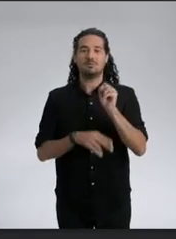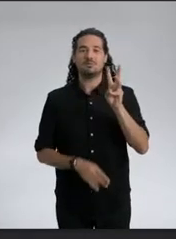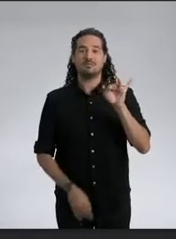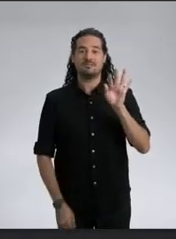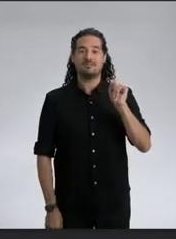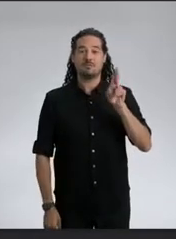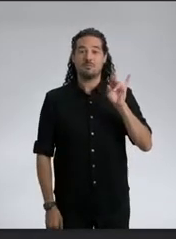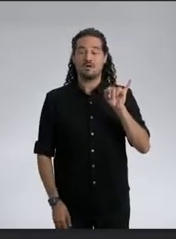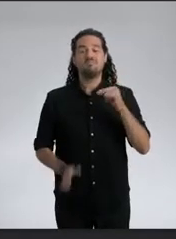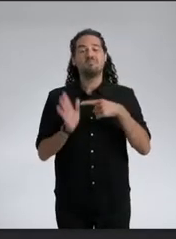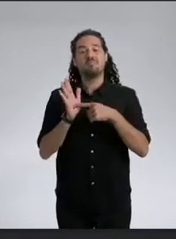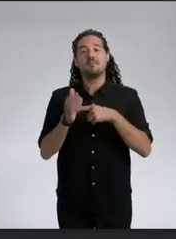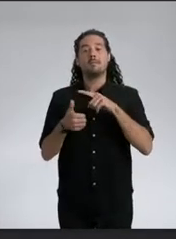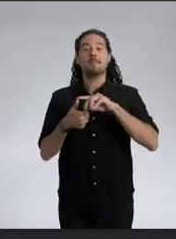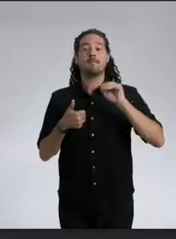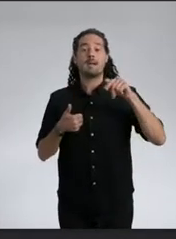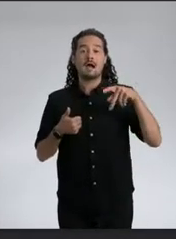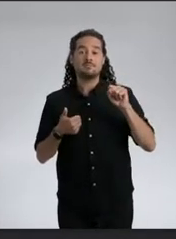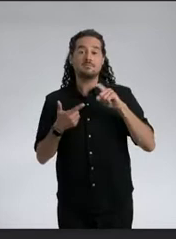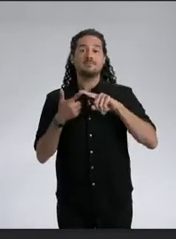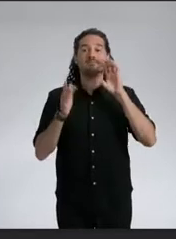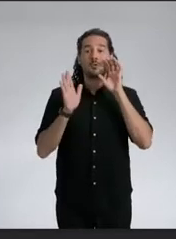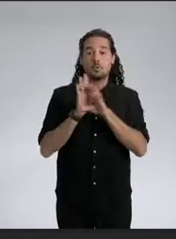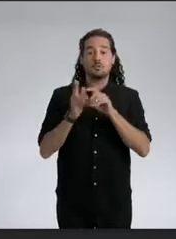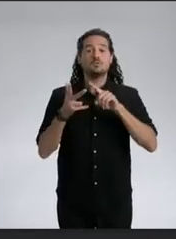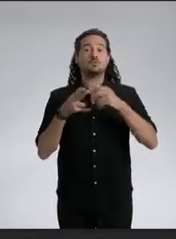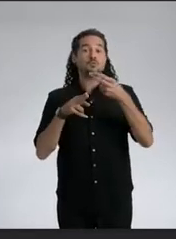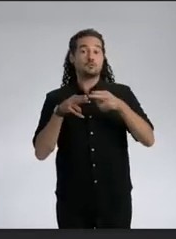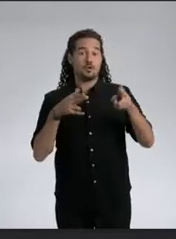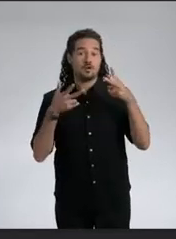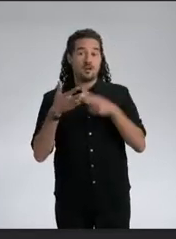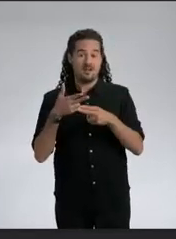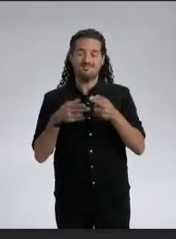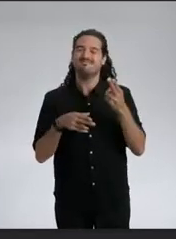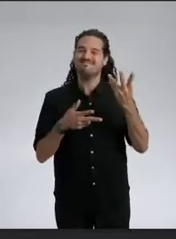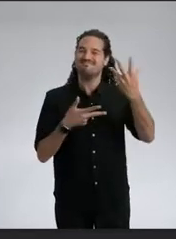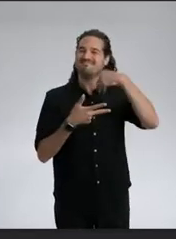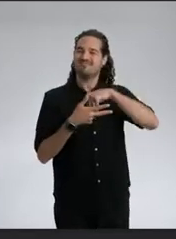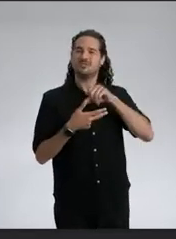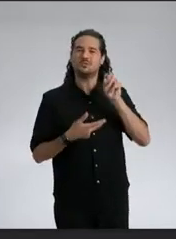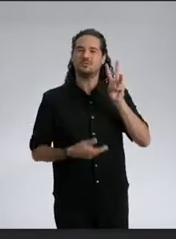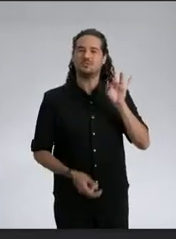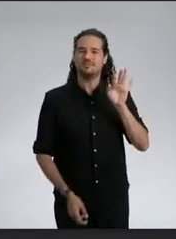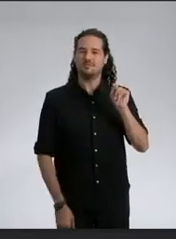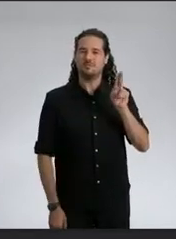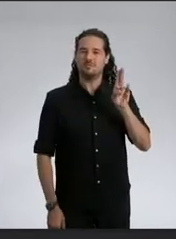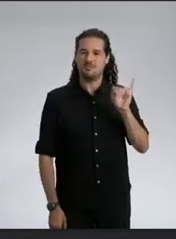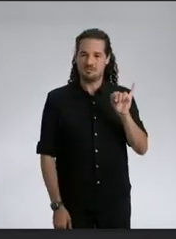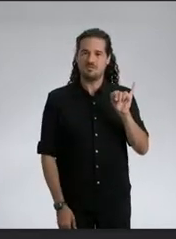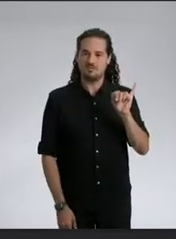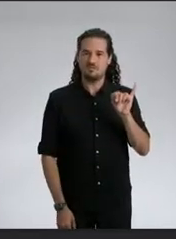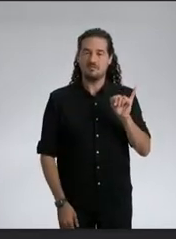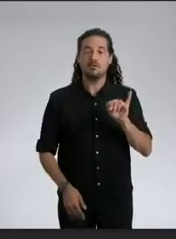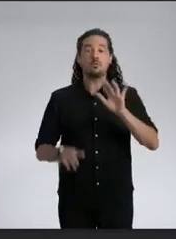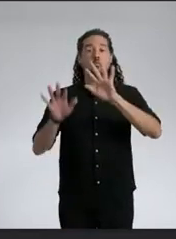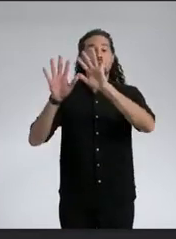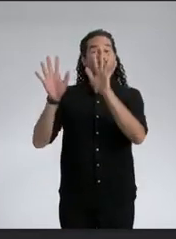and Shortcuts. And we've rebuilt iOS apps like Weather, system interfaces like the Apple Pay payment sheet,